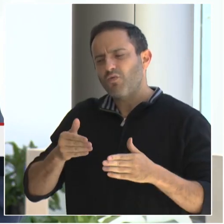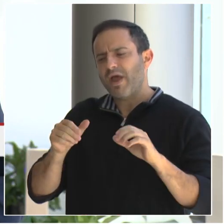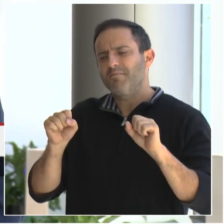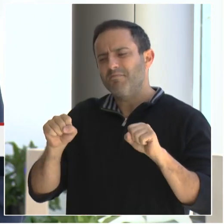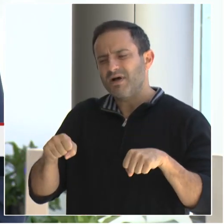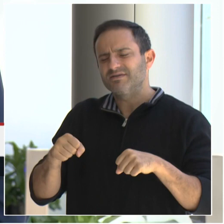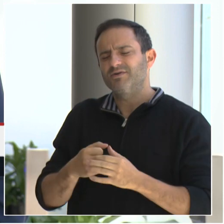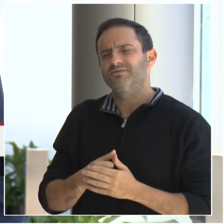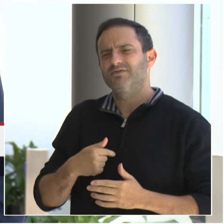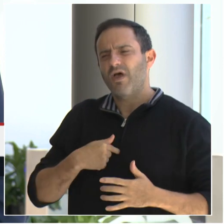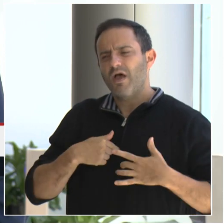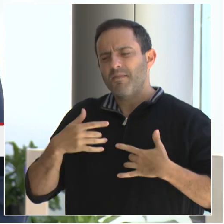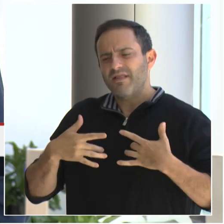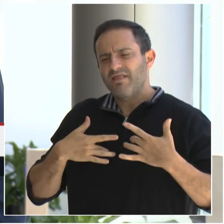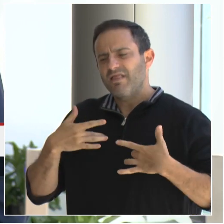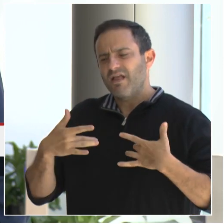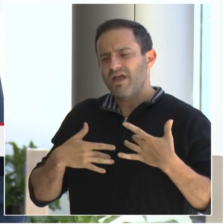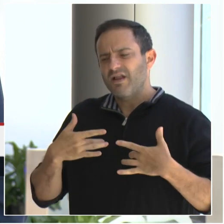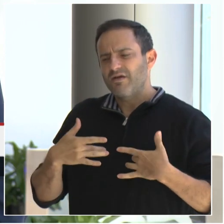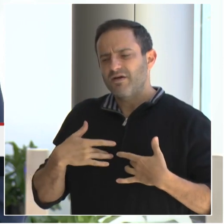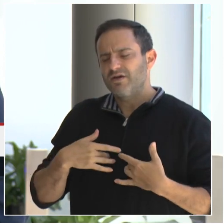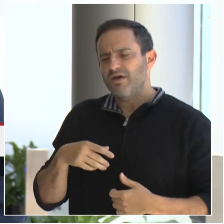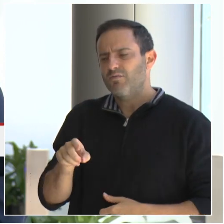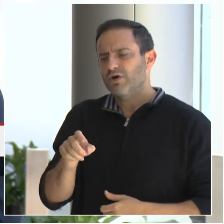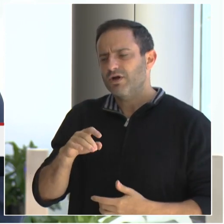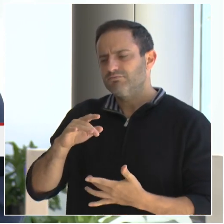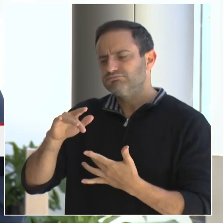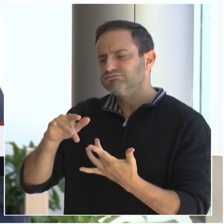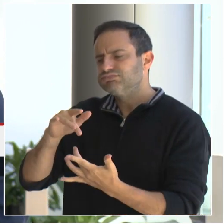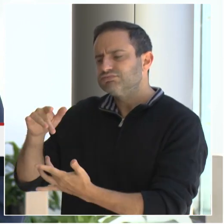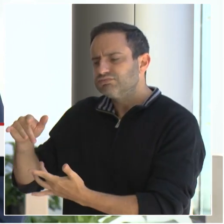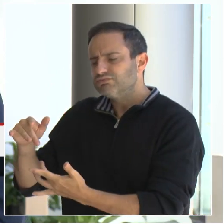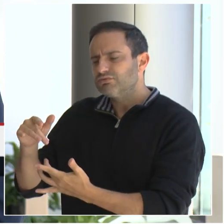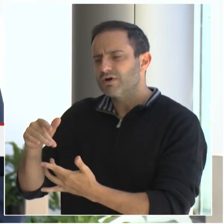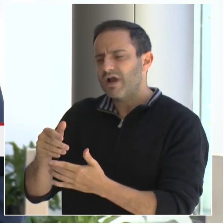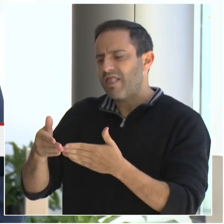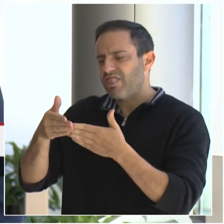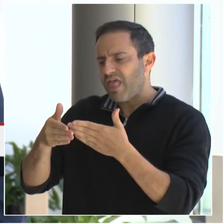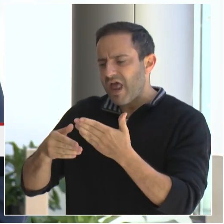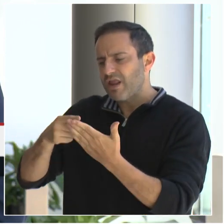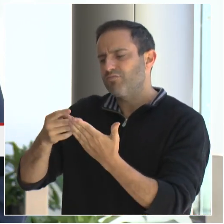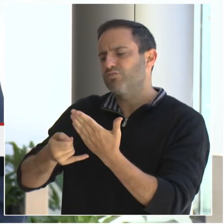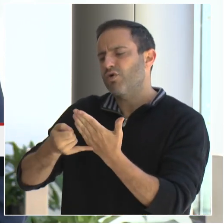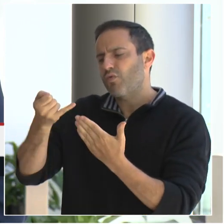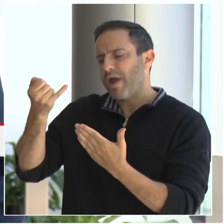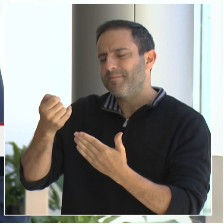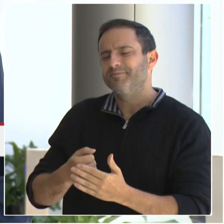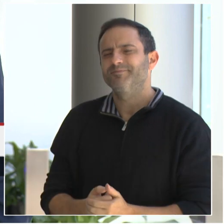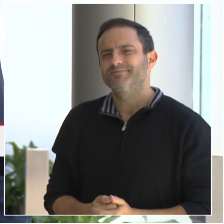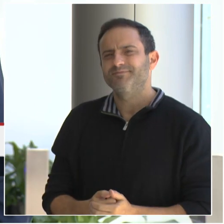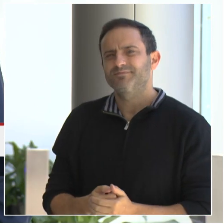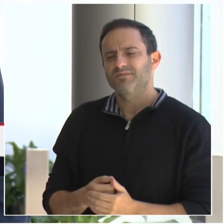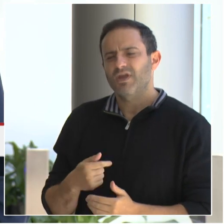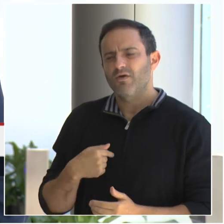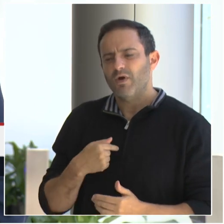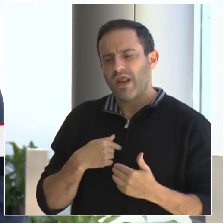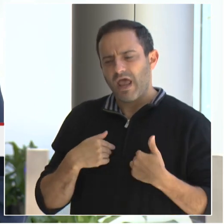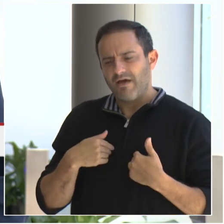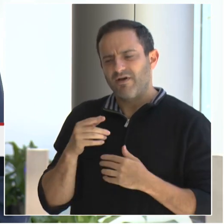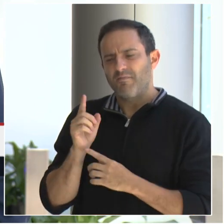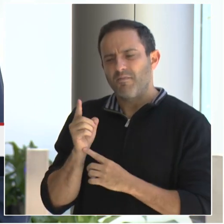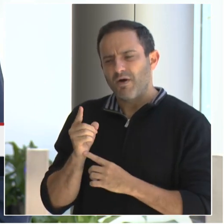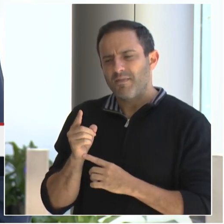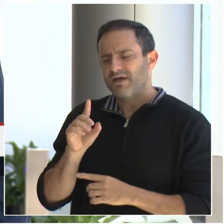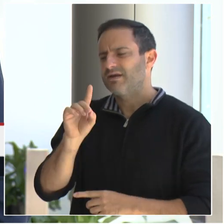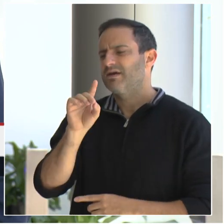really excited, and we're going to be able to do a tour of the new accessibility center at the end of the program. And we're going to have a moment here where